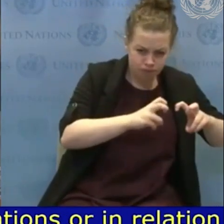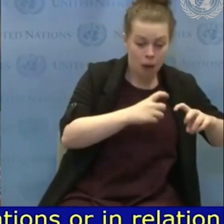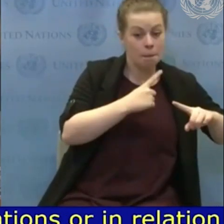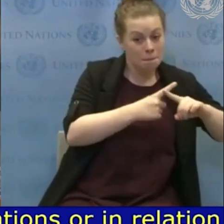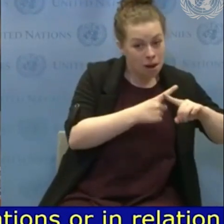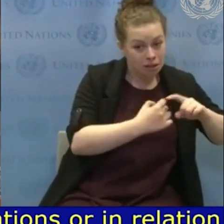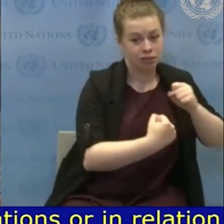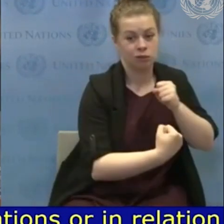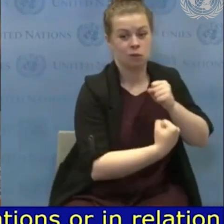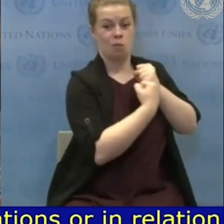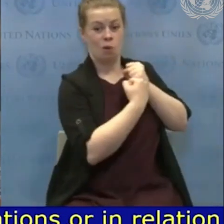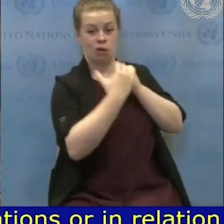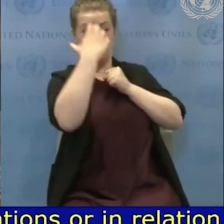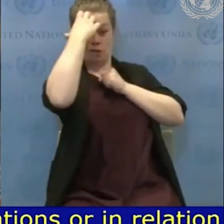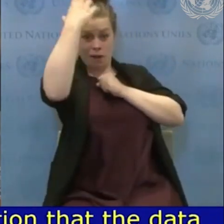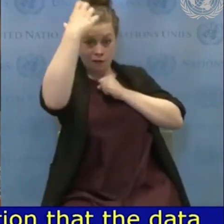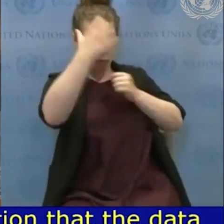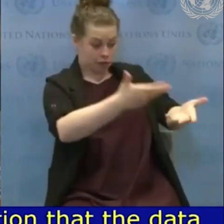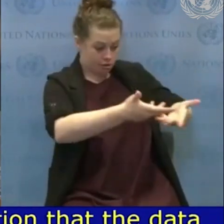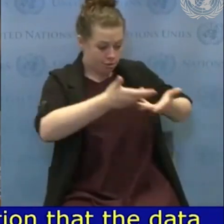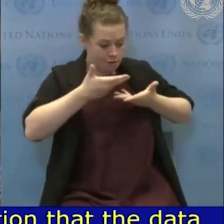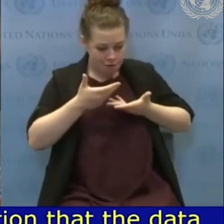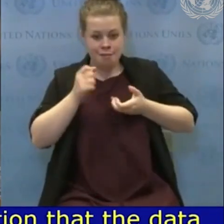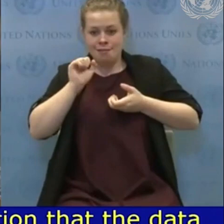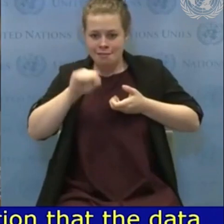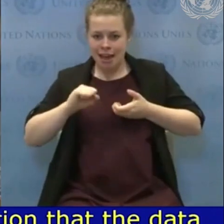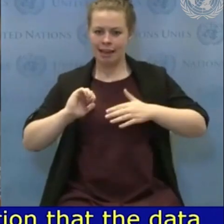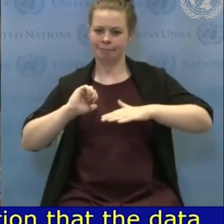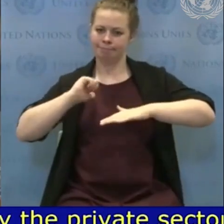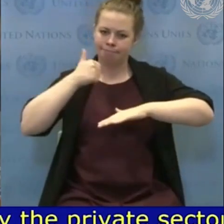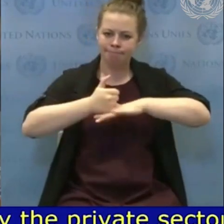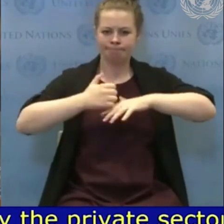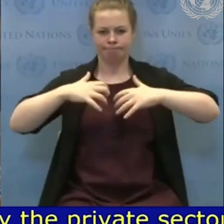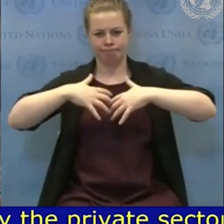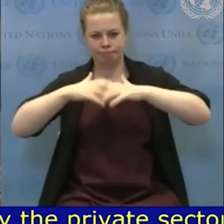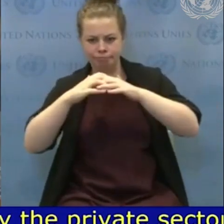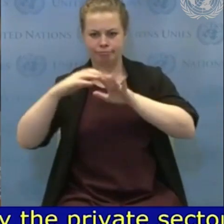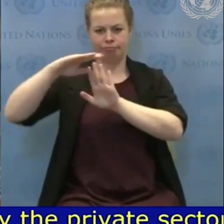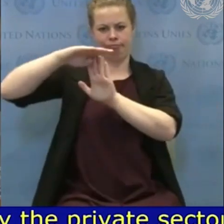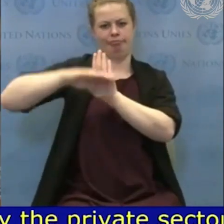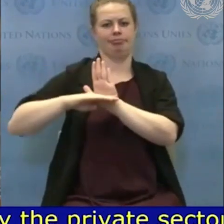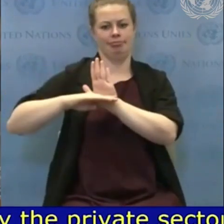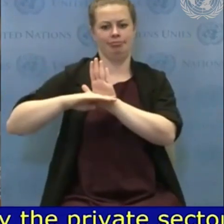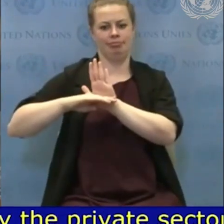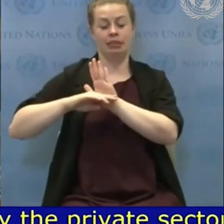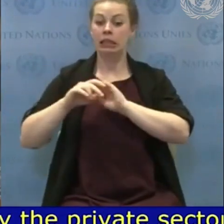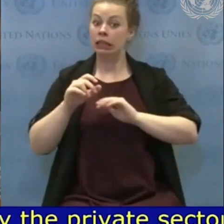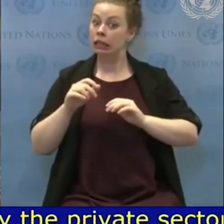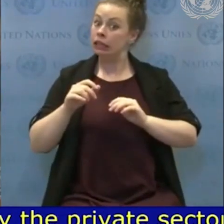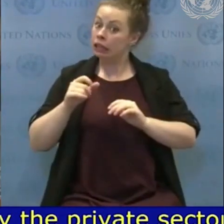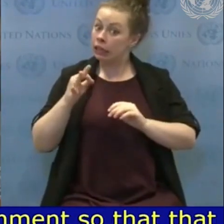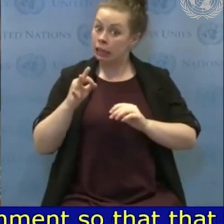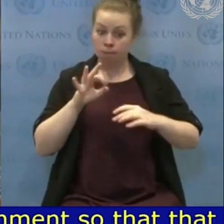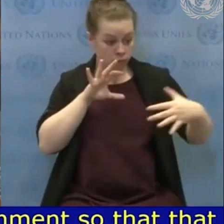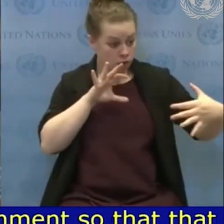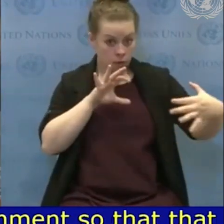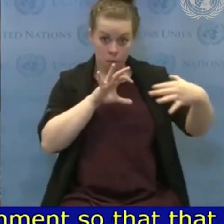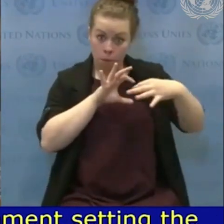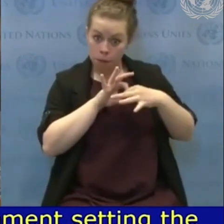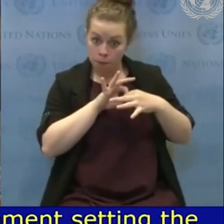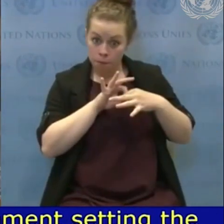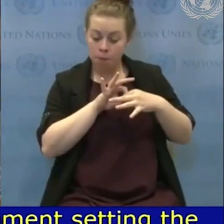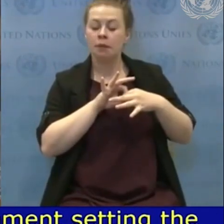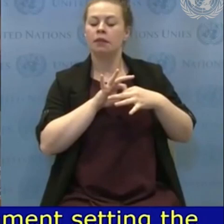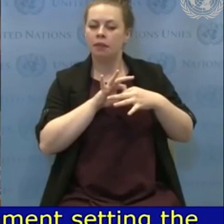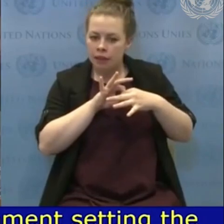government setting the regulations and structure to tap that private sector. If we can get that right, then these words like civil society and